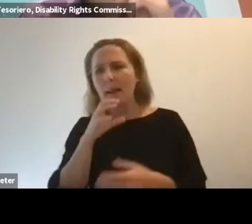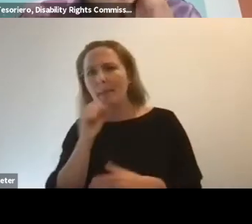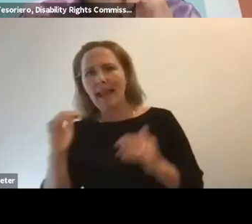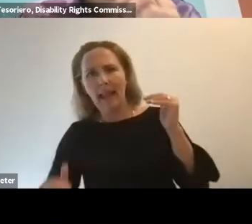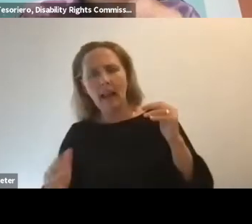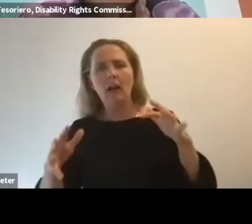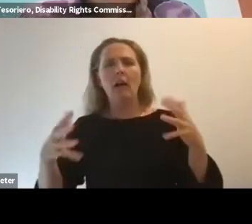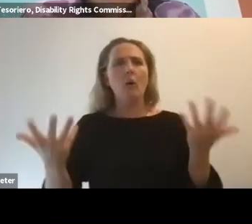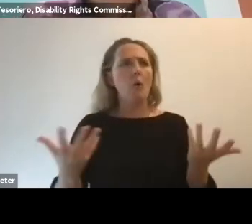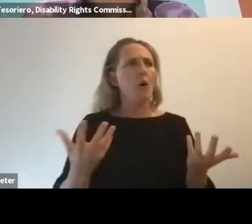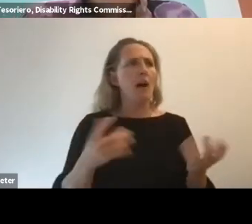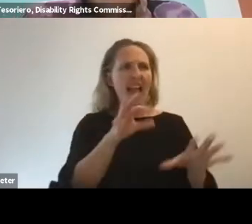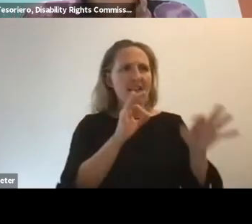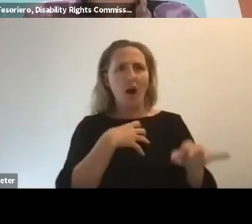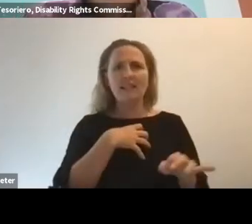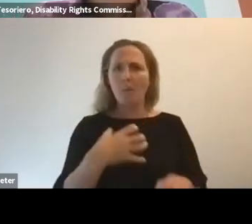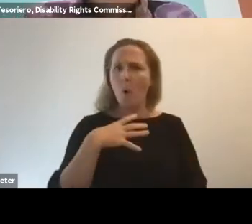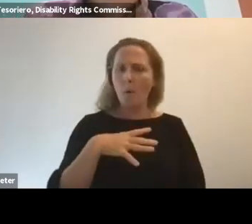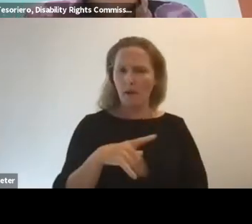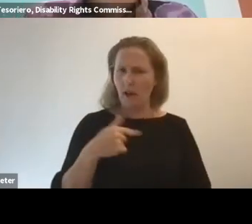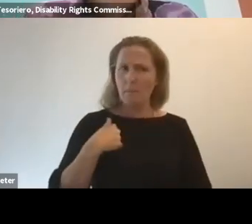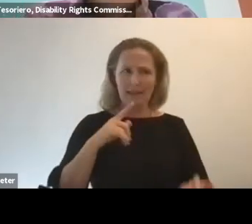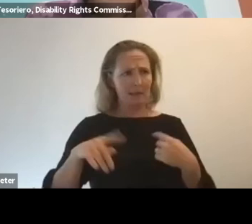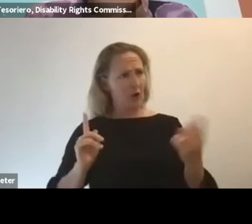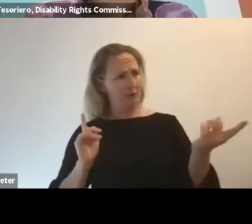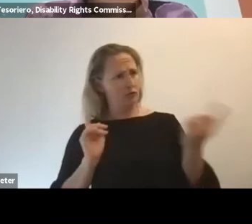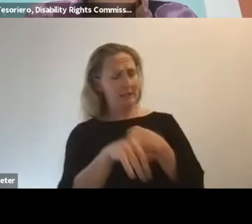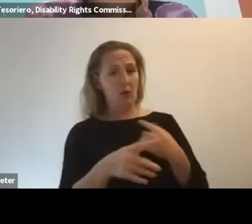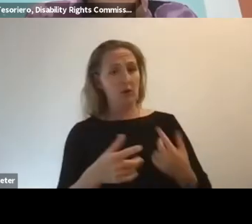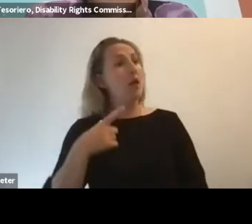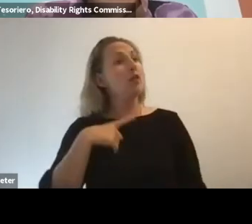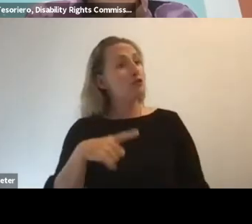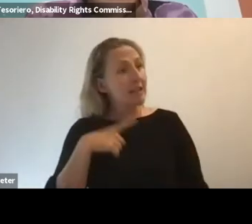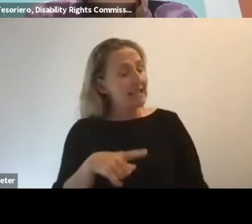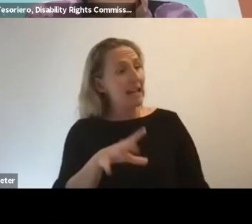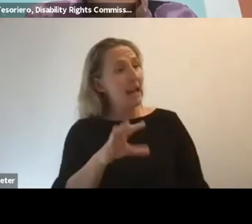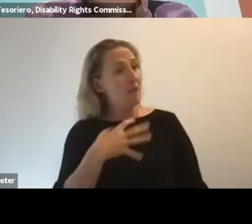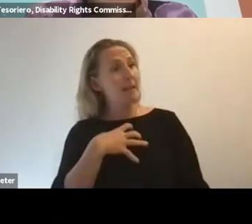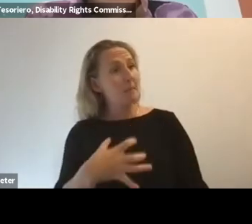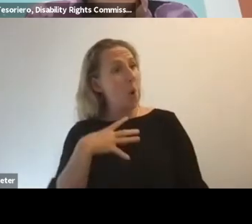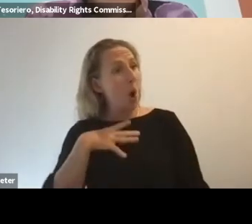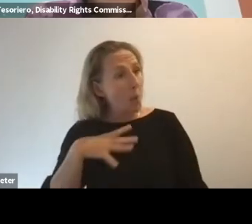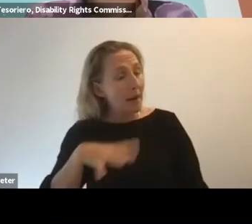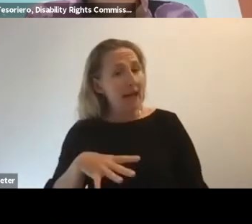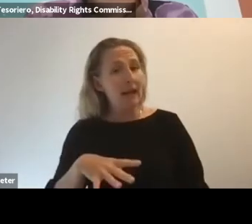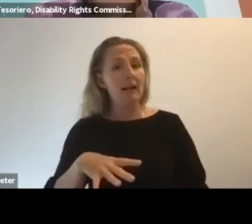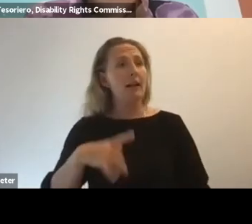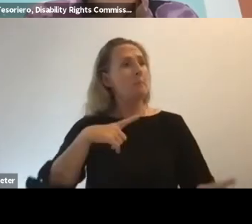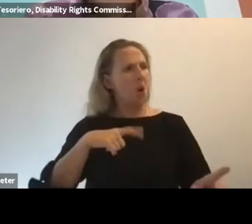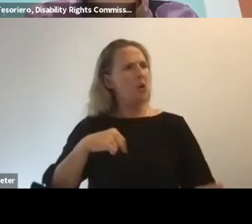and that I will sometimes say, well, you know, the reason we do it is because, for instance, I have two sons